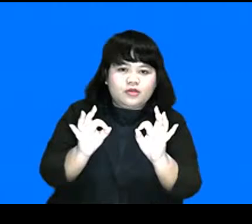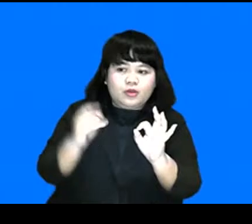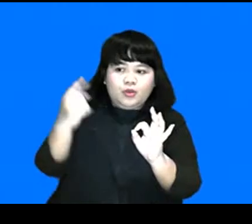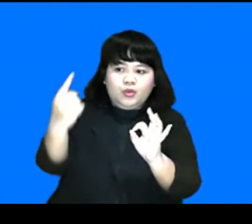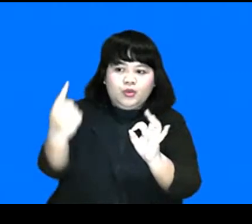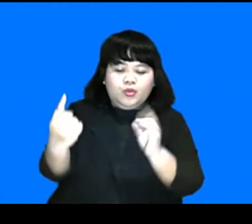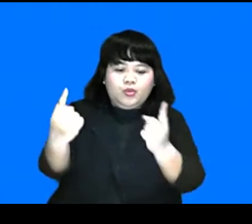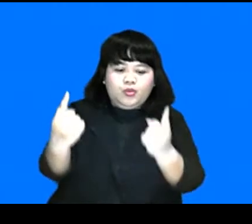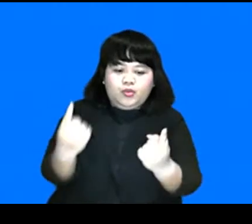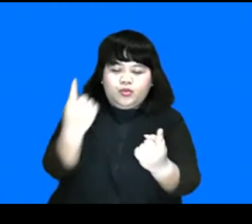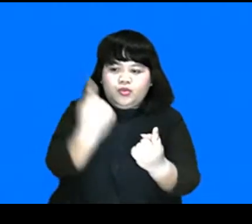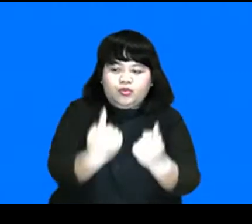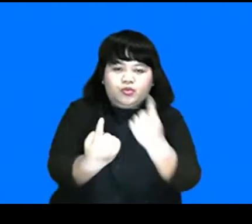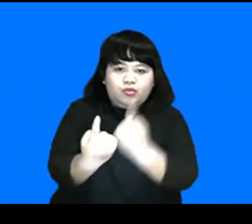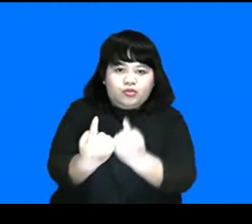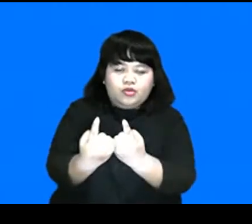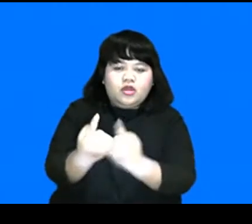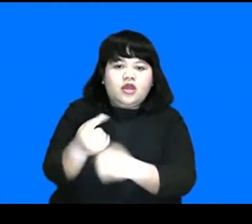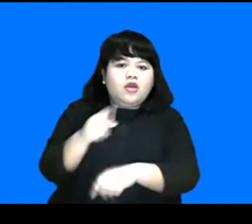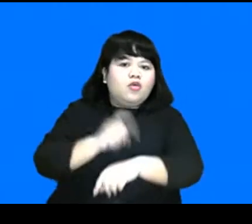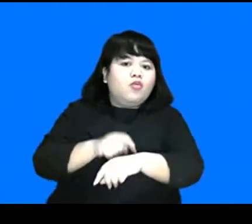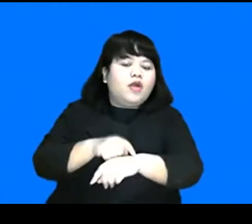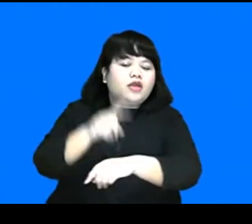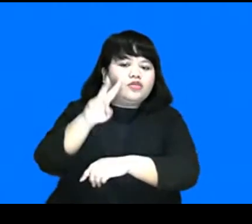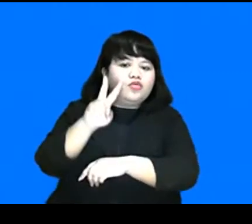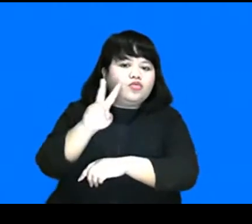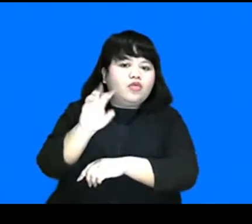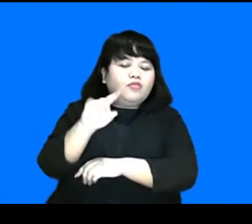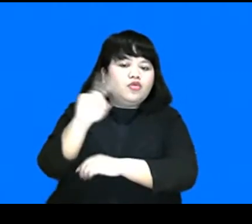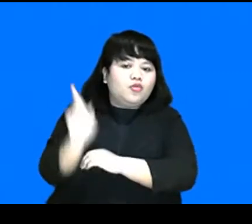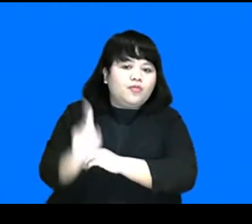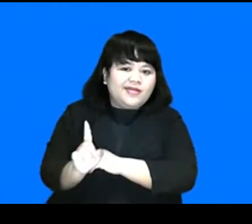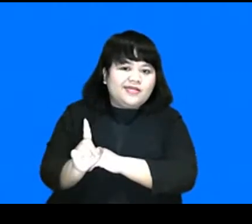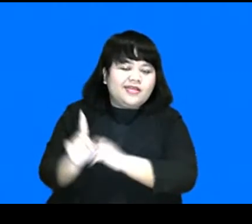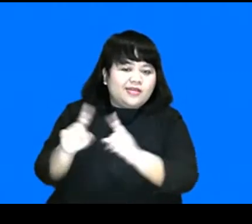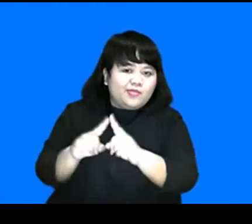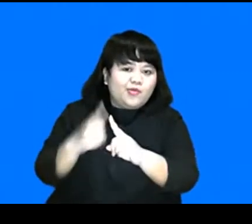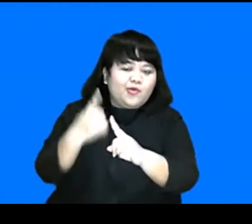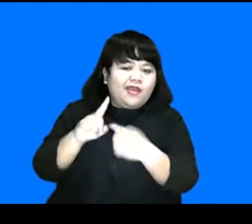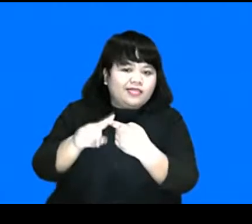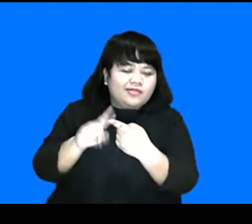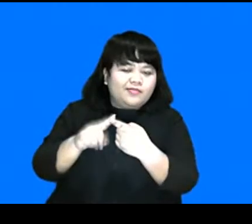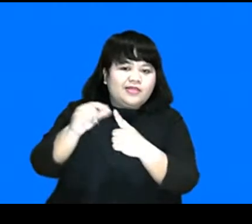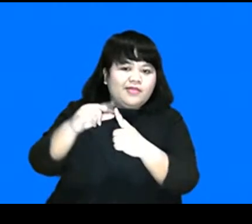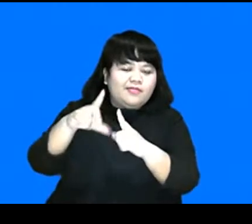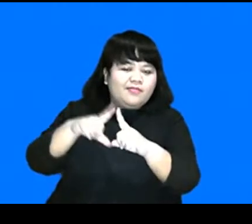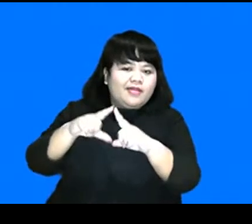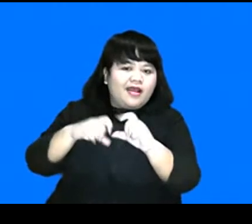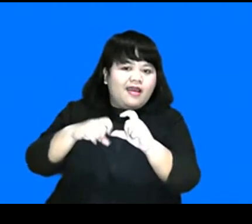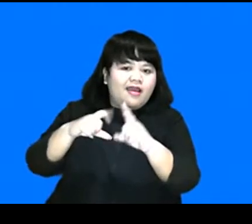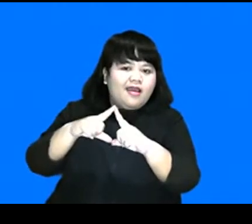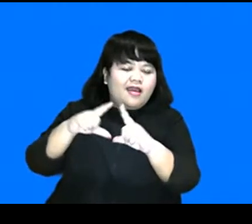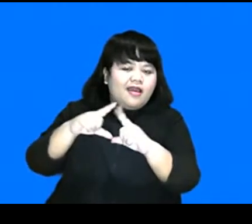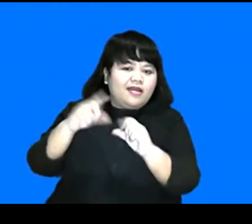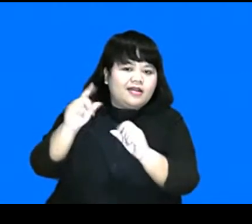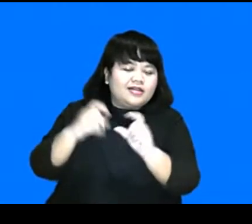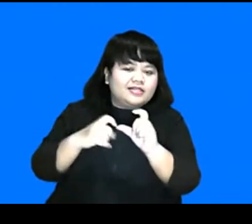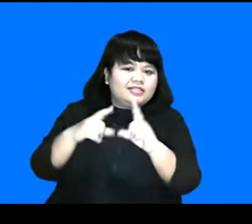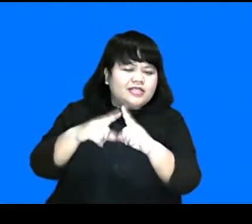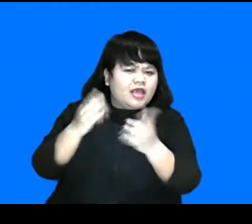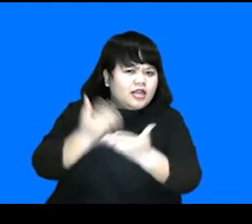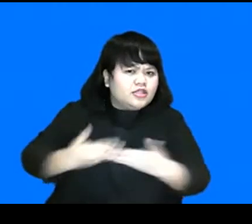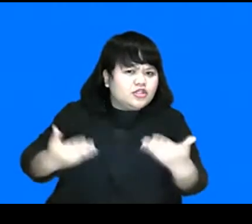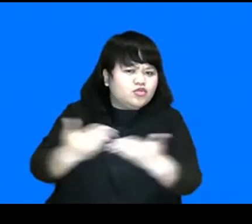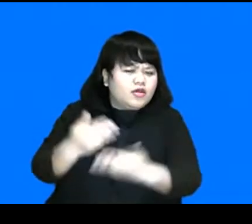we start with PRAKARSA, and we hear from Indonesia on the latest situation in relation to inequality and